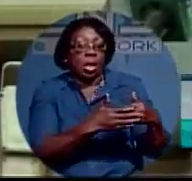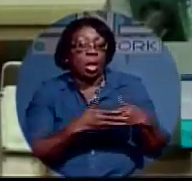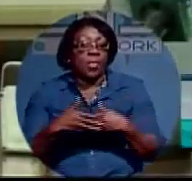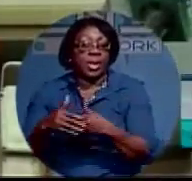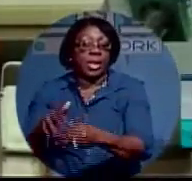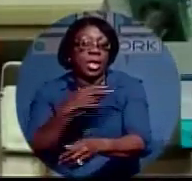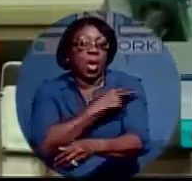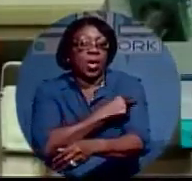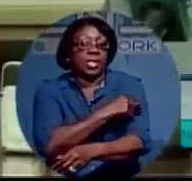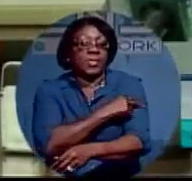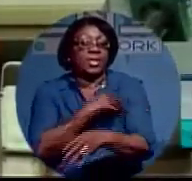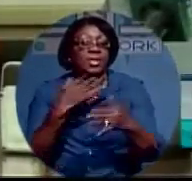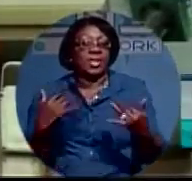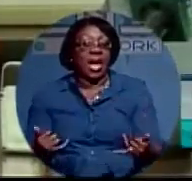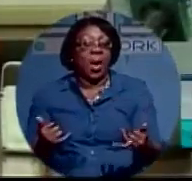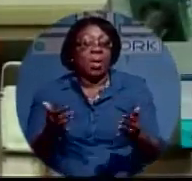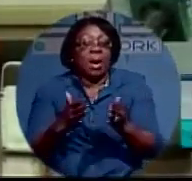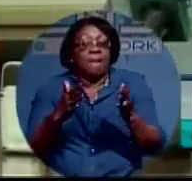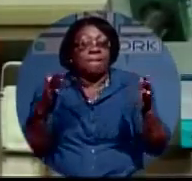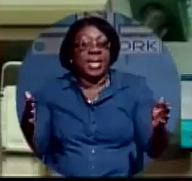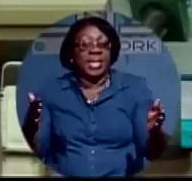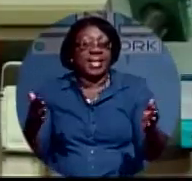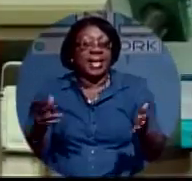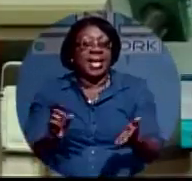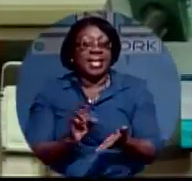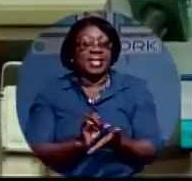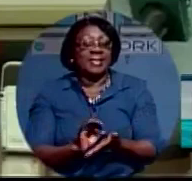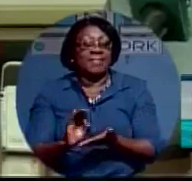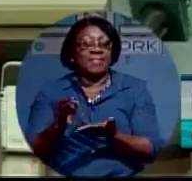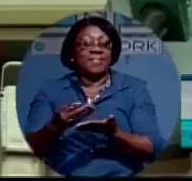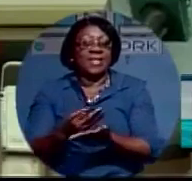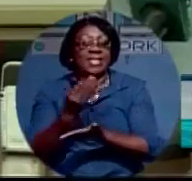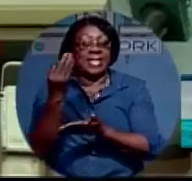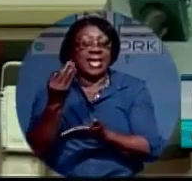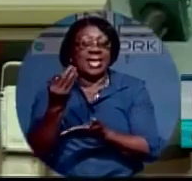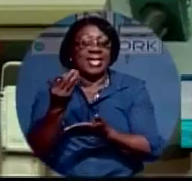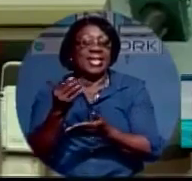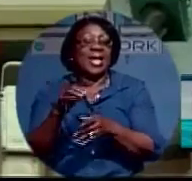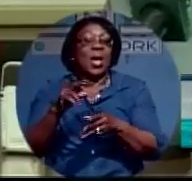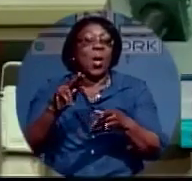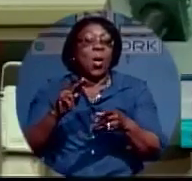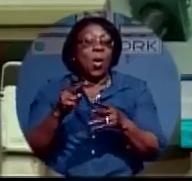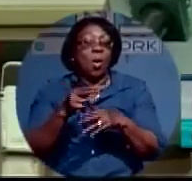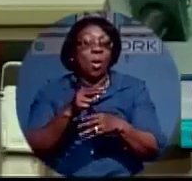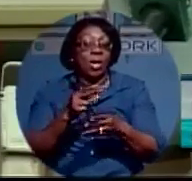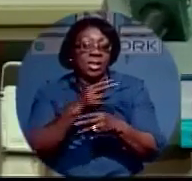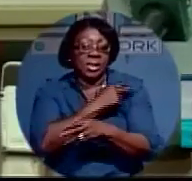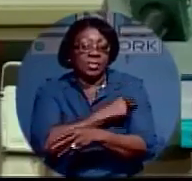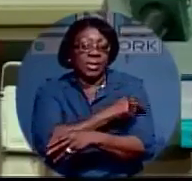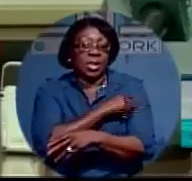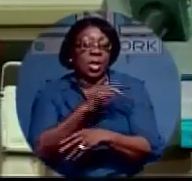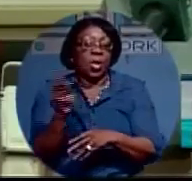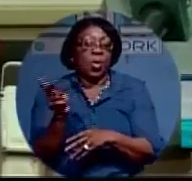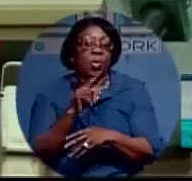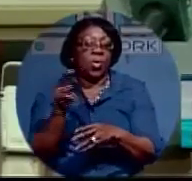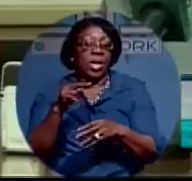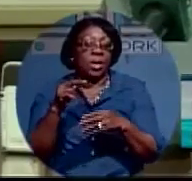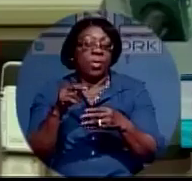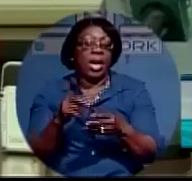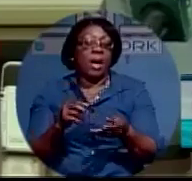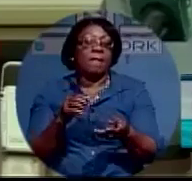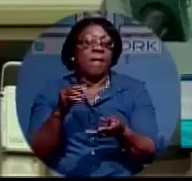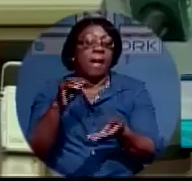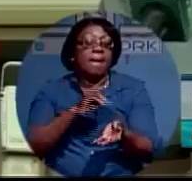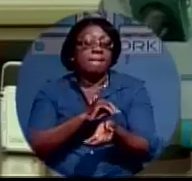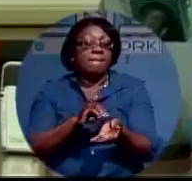sophisticated teaching hospital of the University of the West Indies, where we now graduate medical students. We have